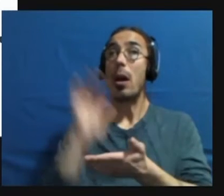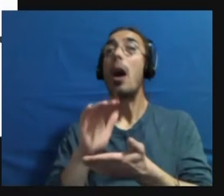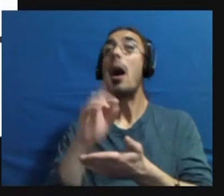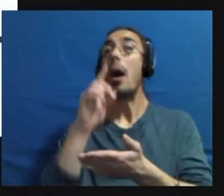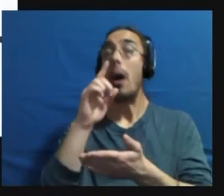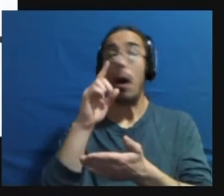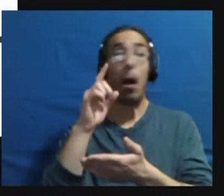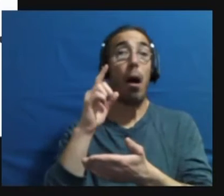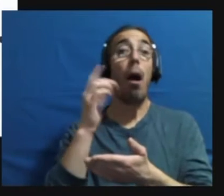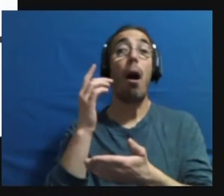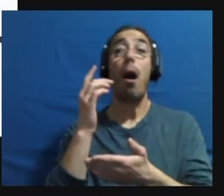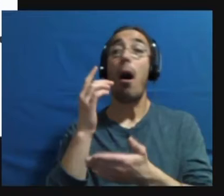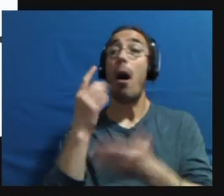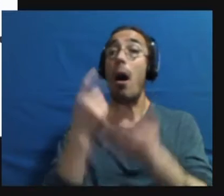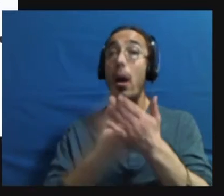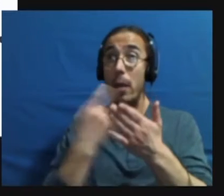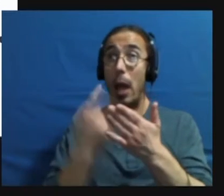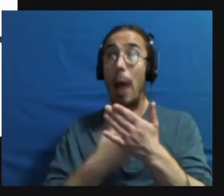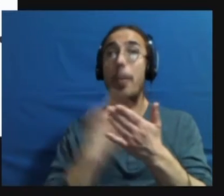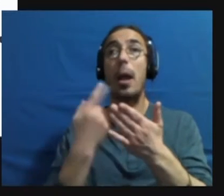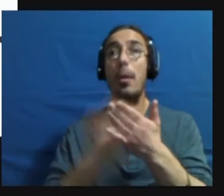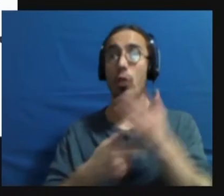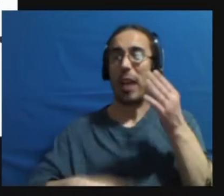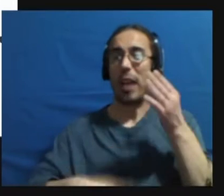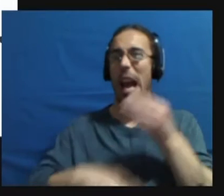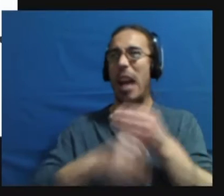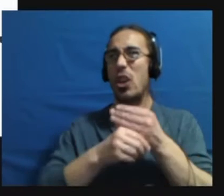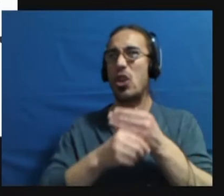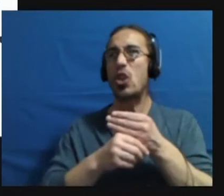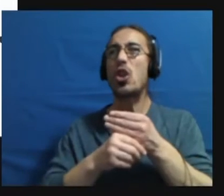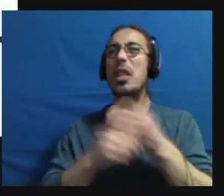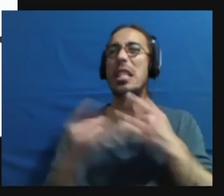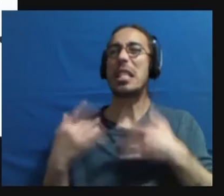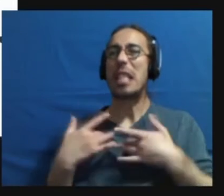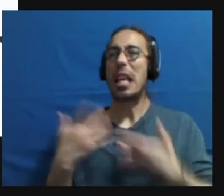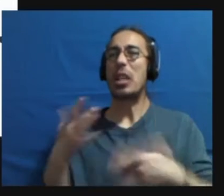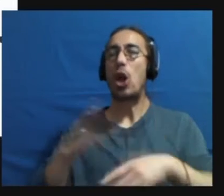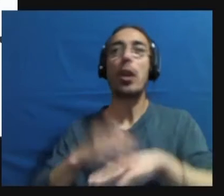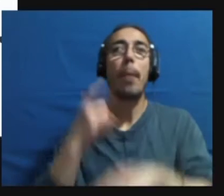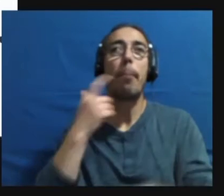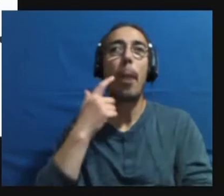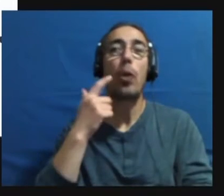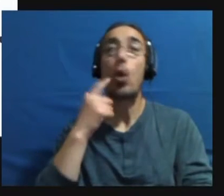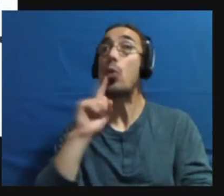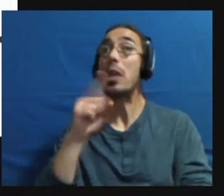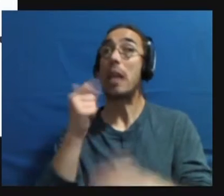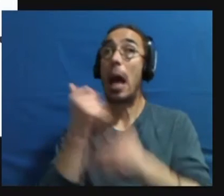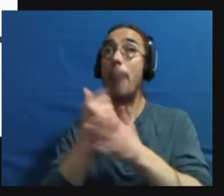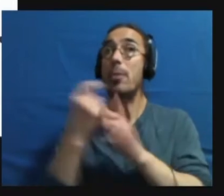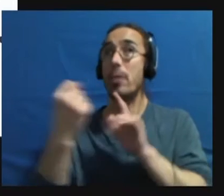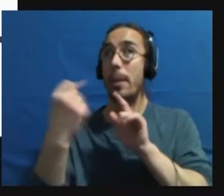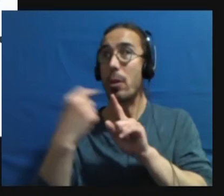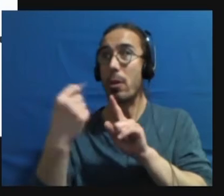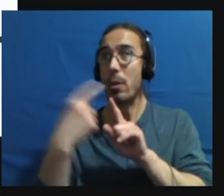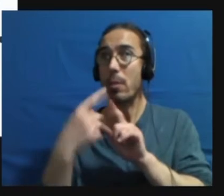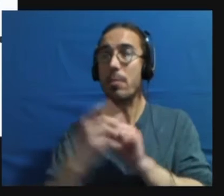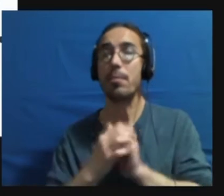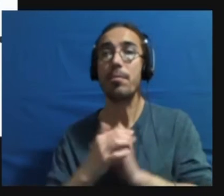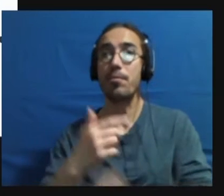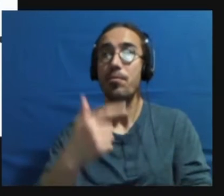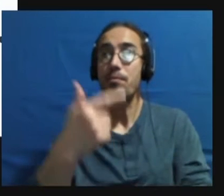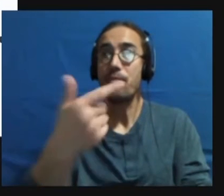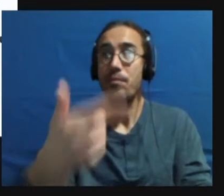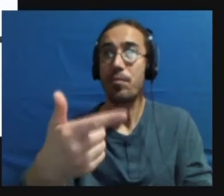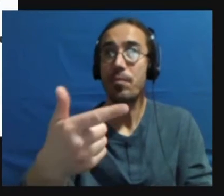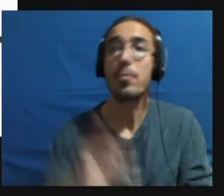And also, there are different textures that are in the mouth that could be very stimulating. And there have been studies done on